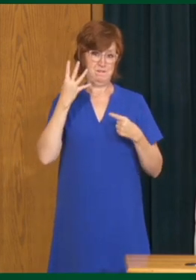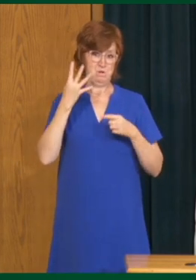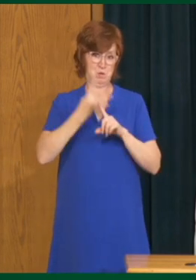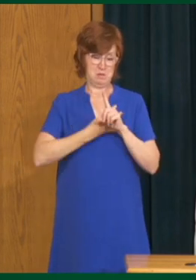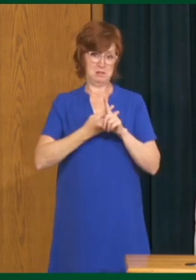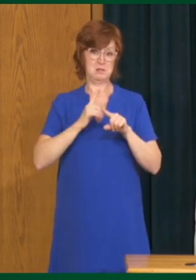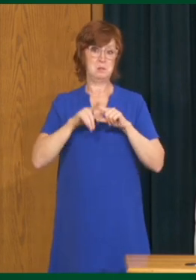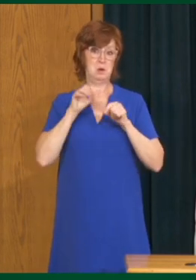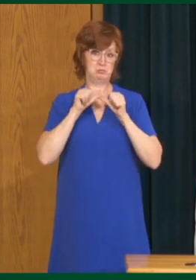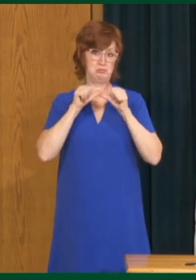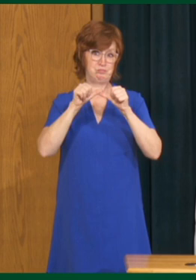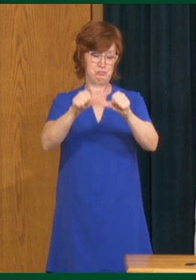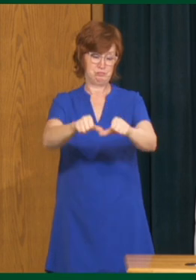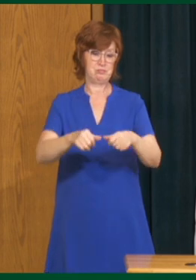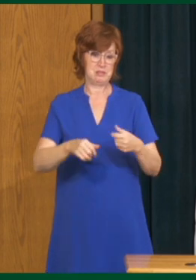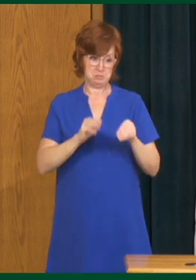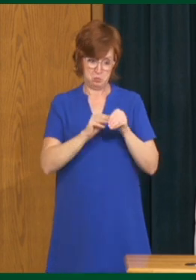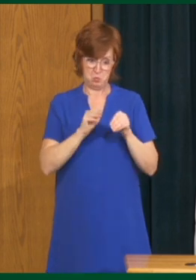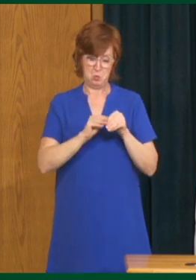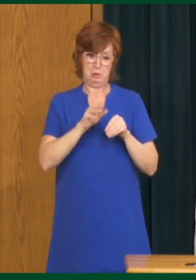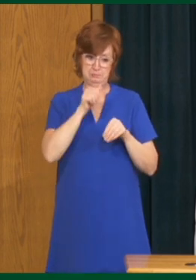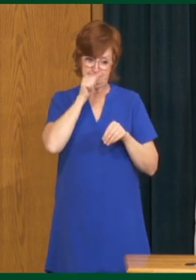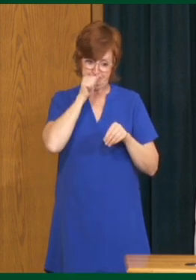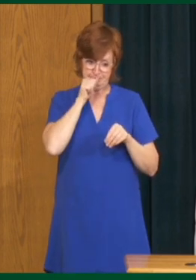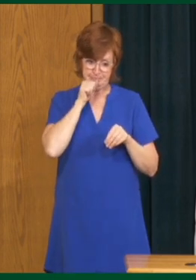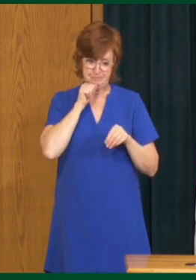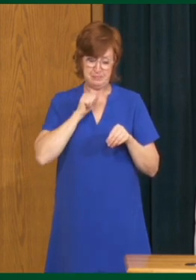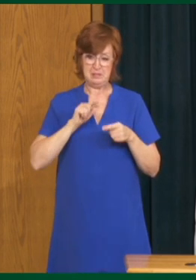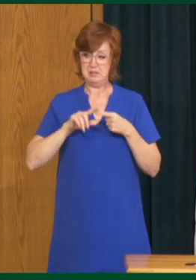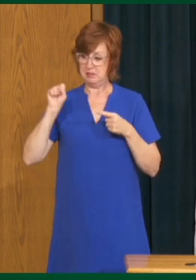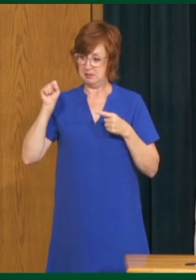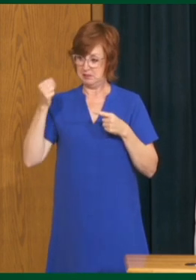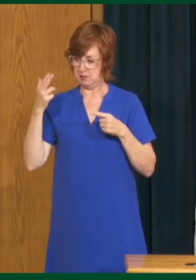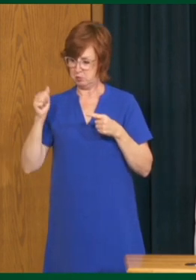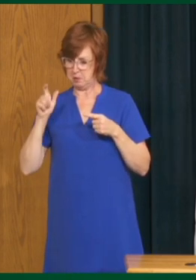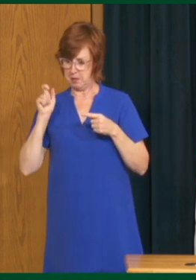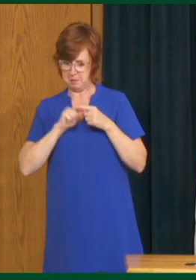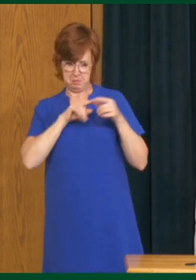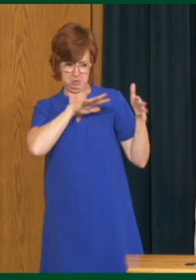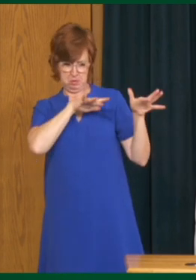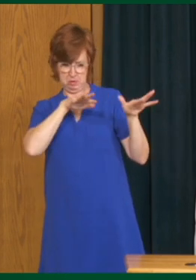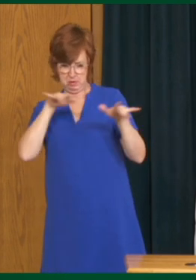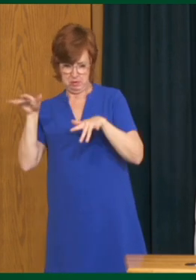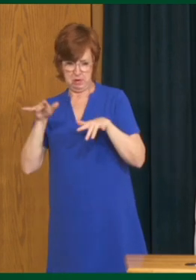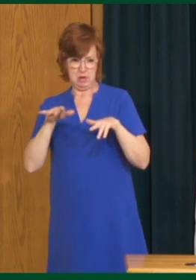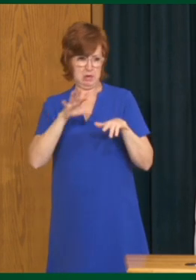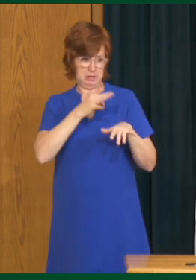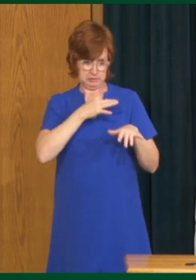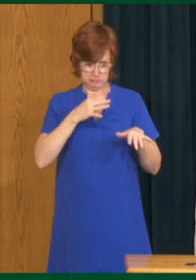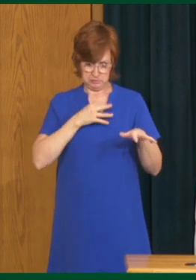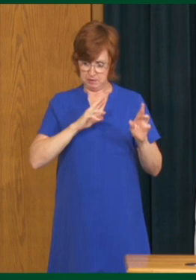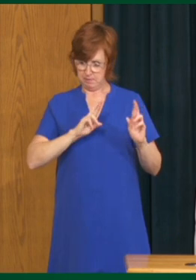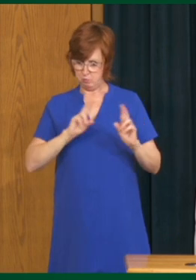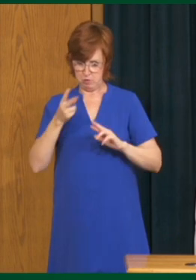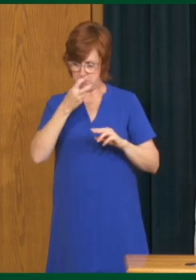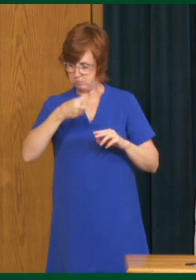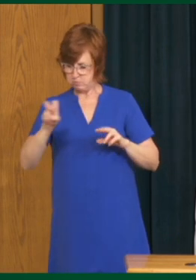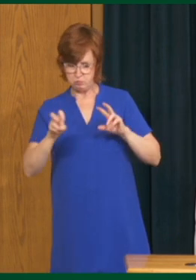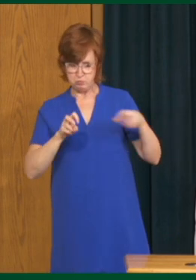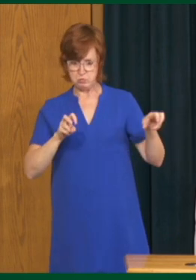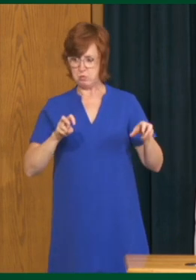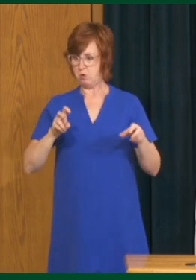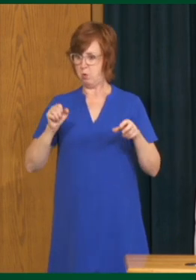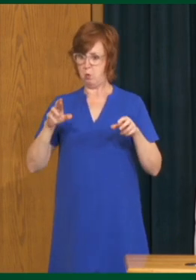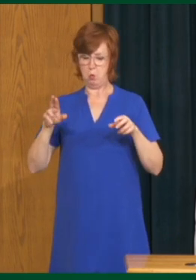that our pandemic response maintains a focus for the SHA, including allocating staff to our various pandemic response areas, including testing and